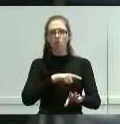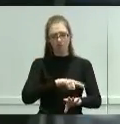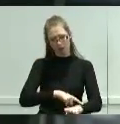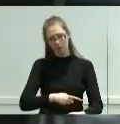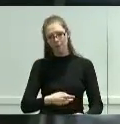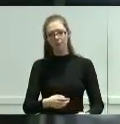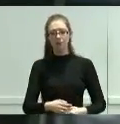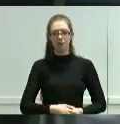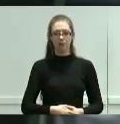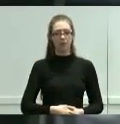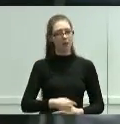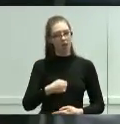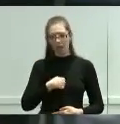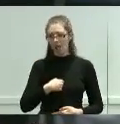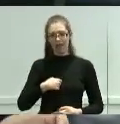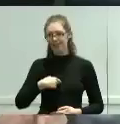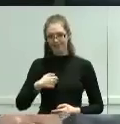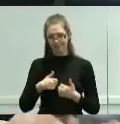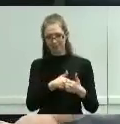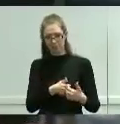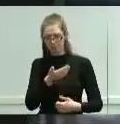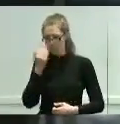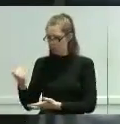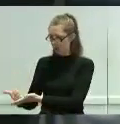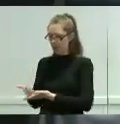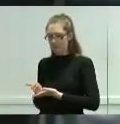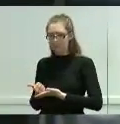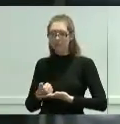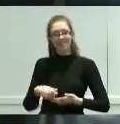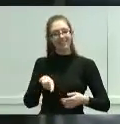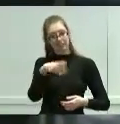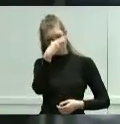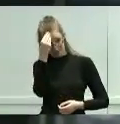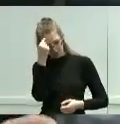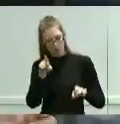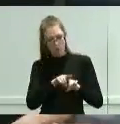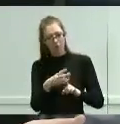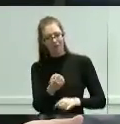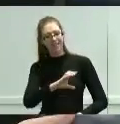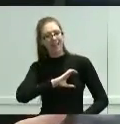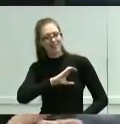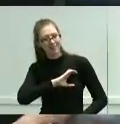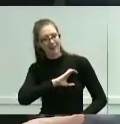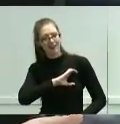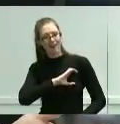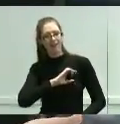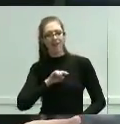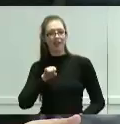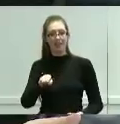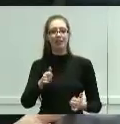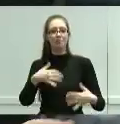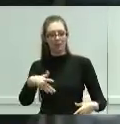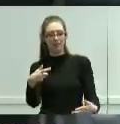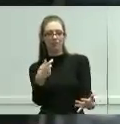knocked on every door. I didn't get any help because he was suffering from cancer as well. And they kept pointing it down that he's on morphine. That's why